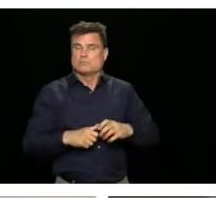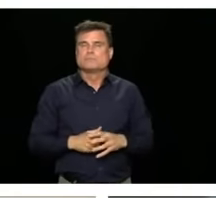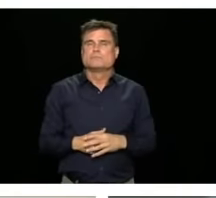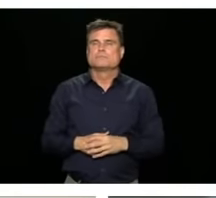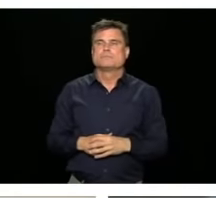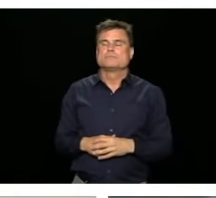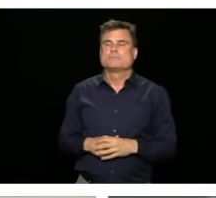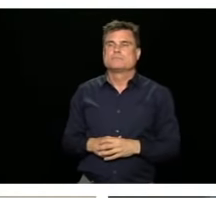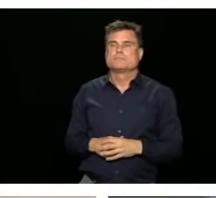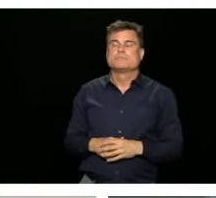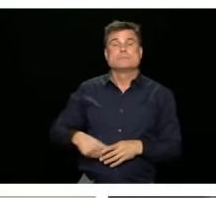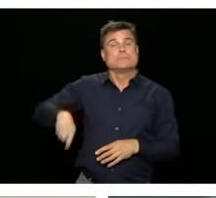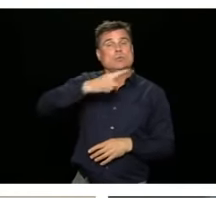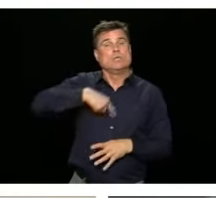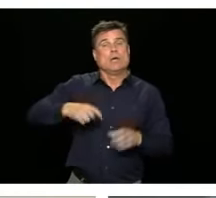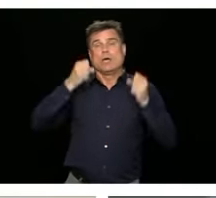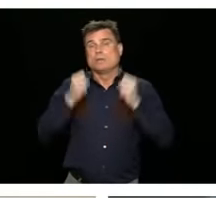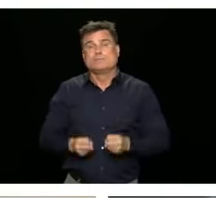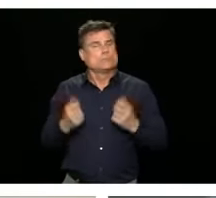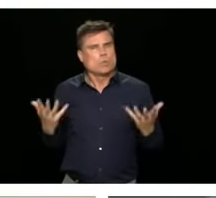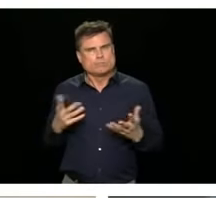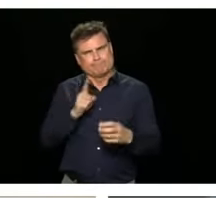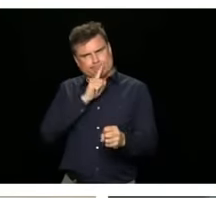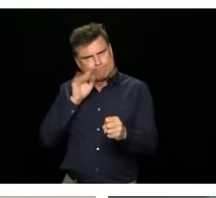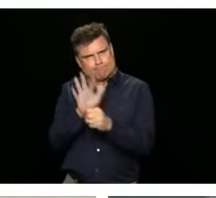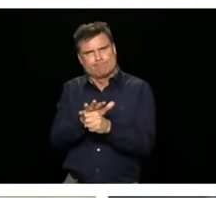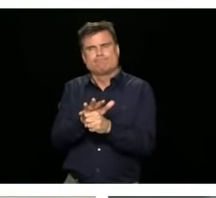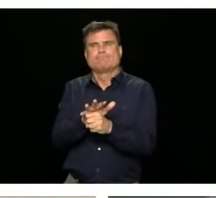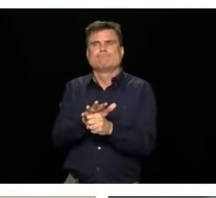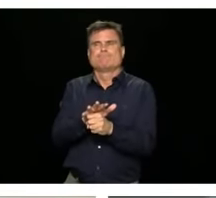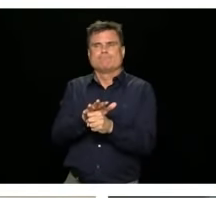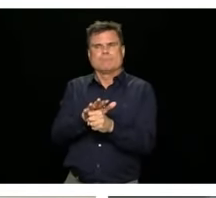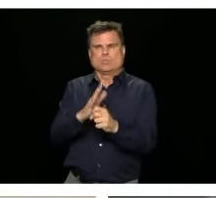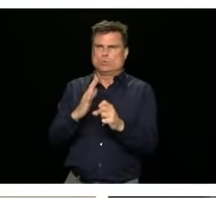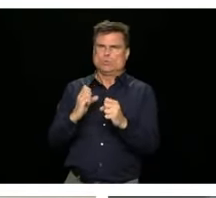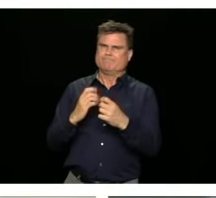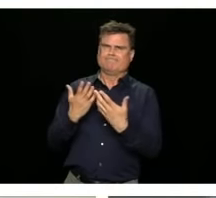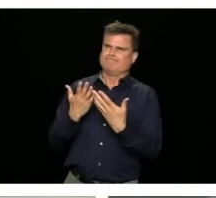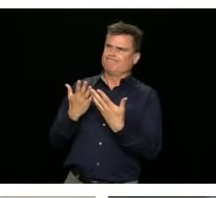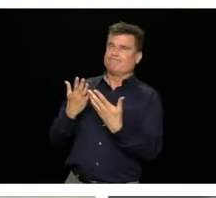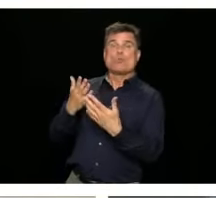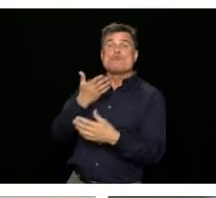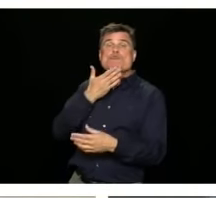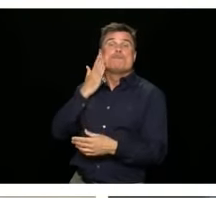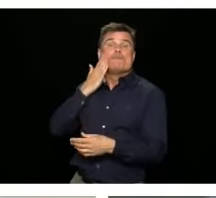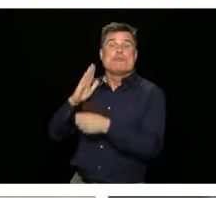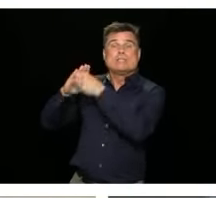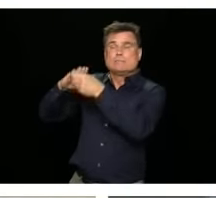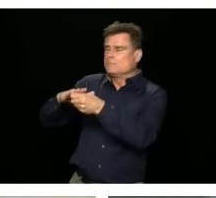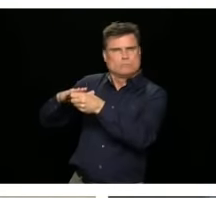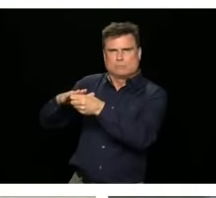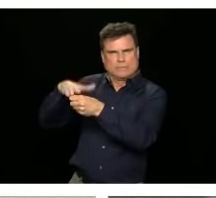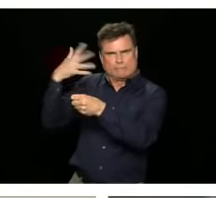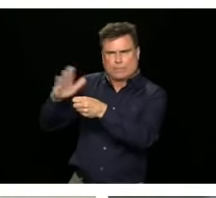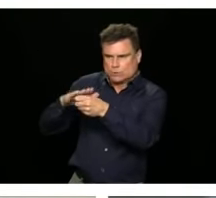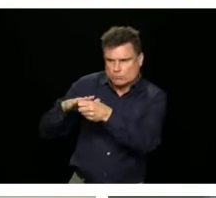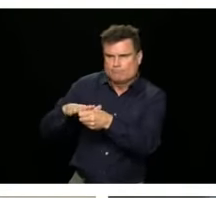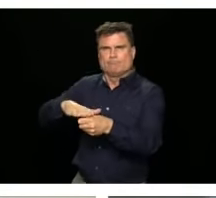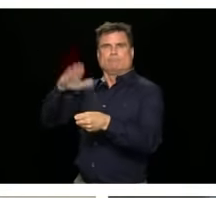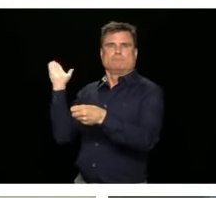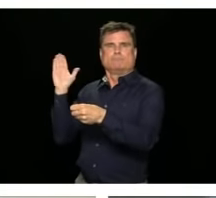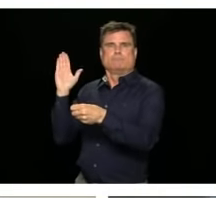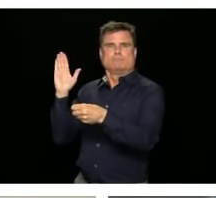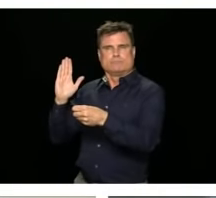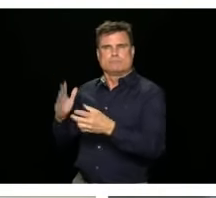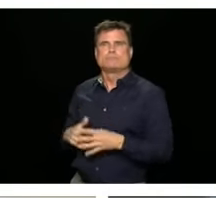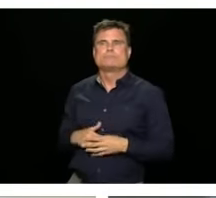work. So once again, thank you so much to all of our panelists for all of your insights and for taking the time to